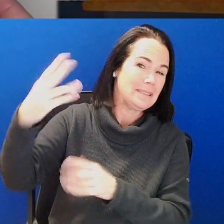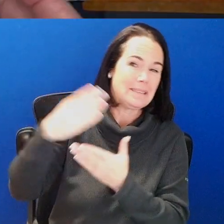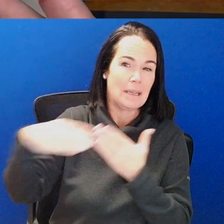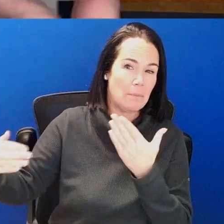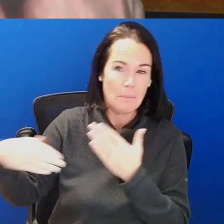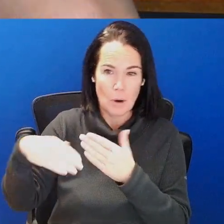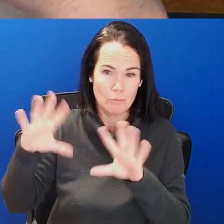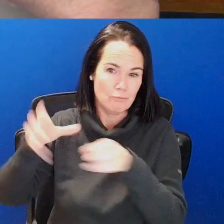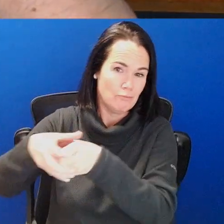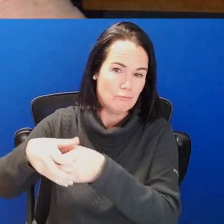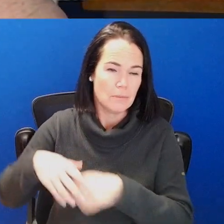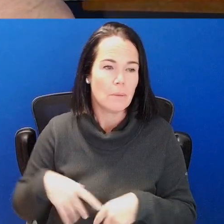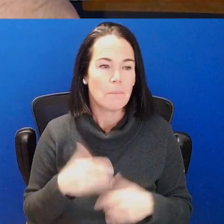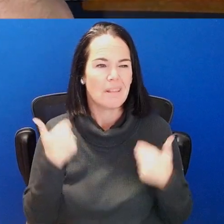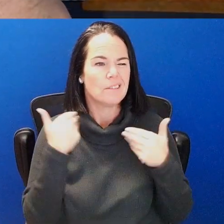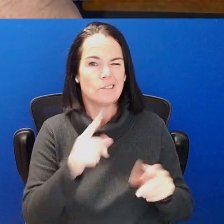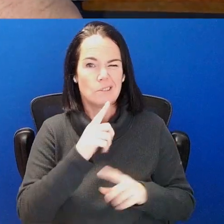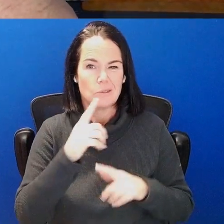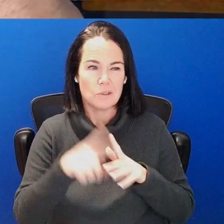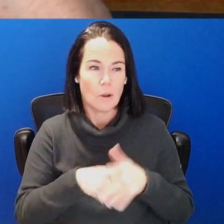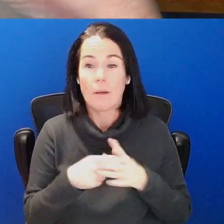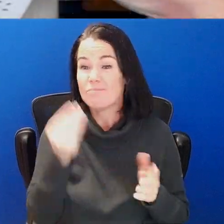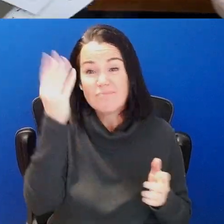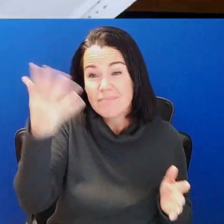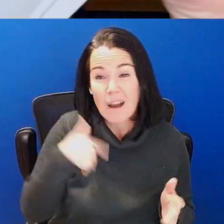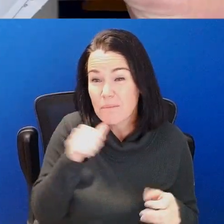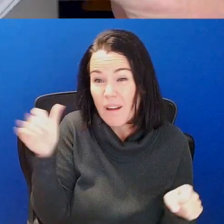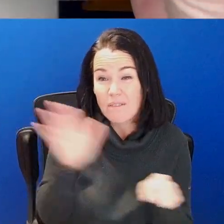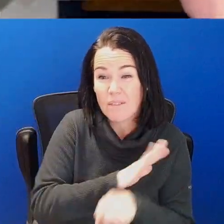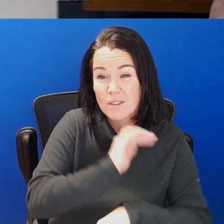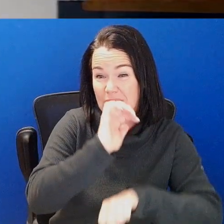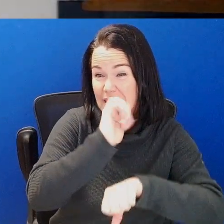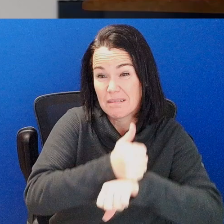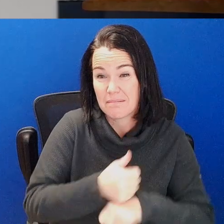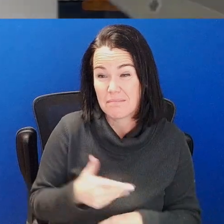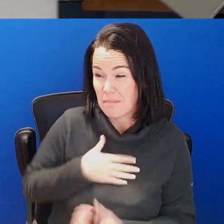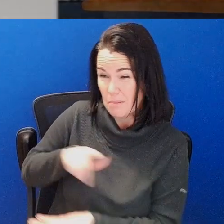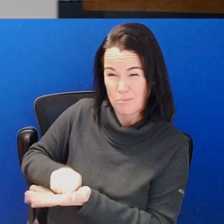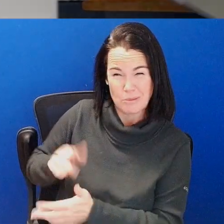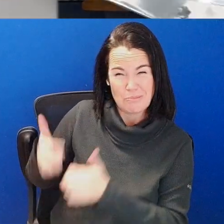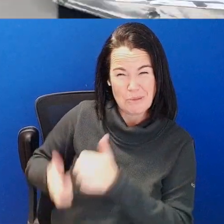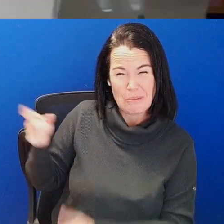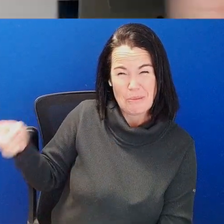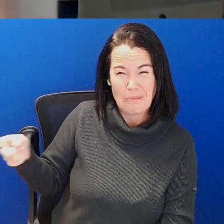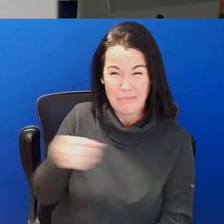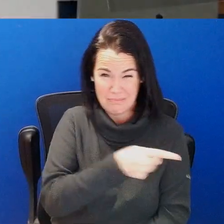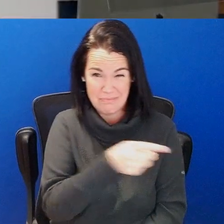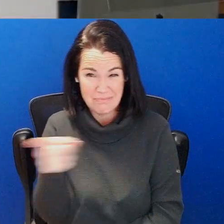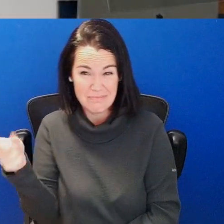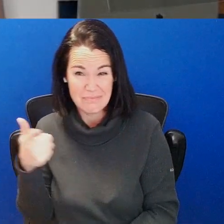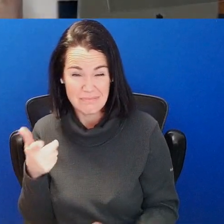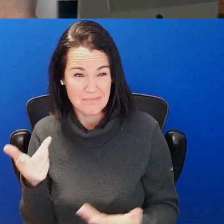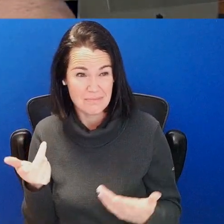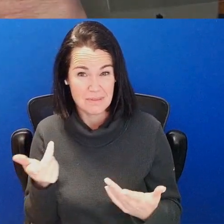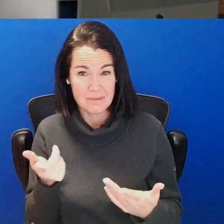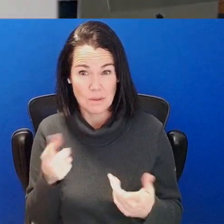bundle, but let's get started. I am not completely set up. I'm having printer issues. I don't know if anybody else is